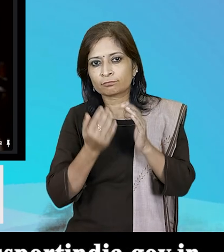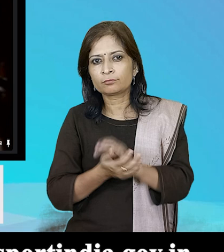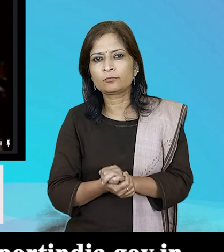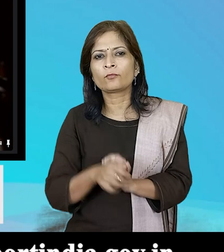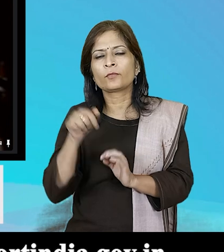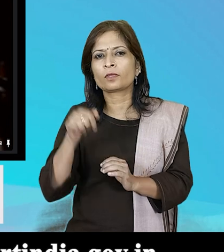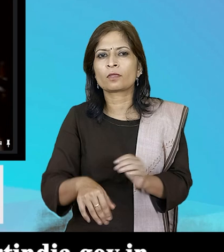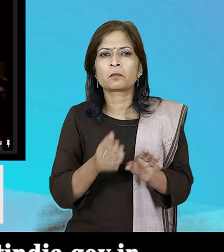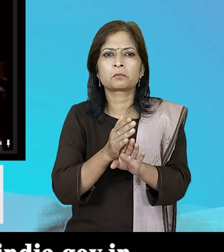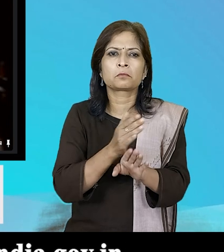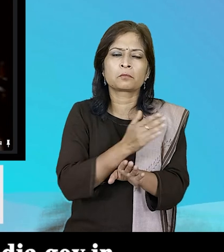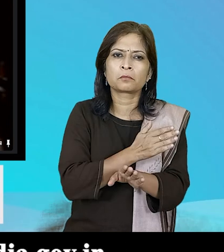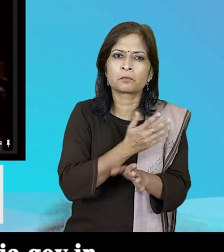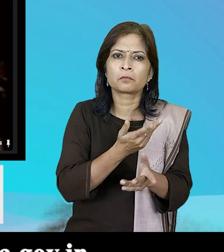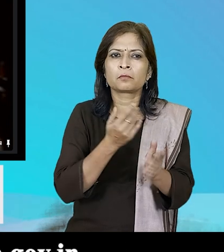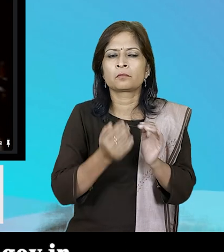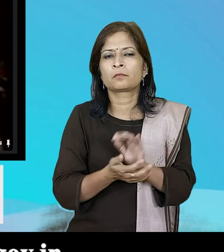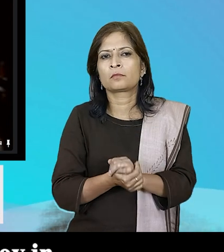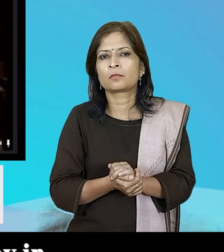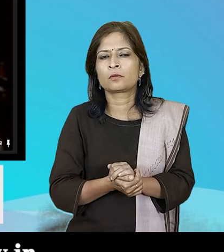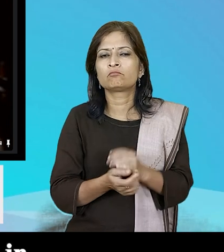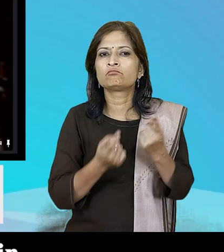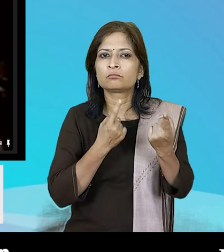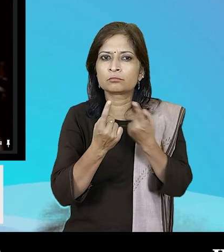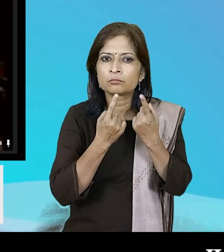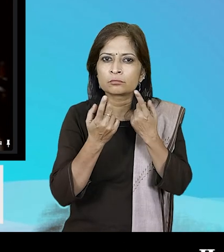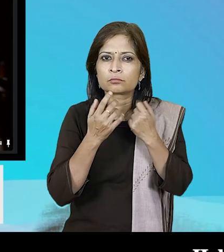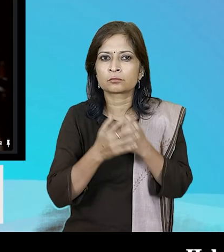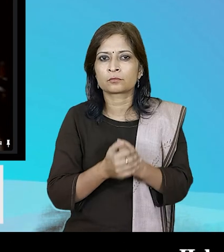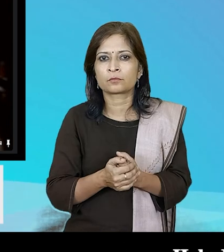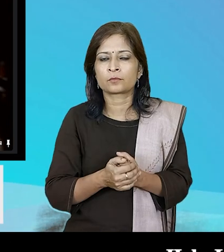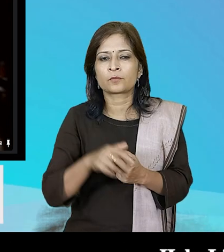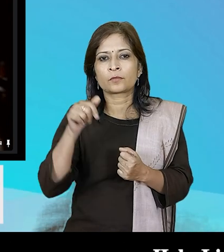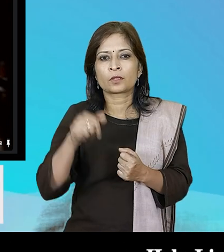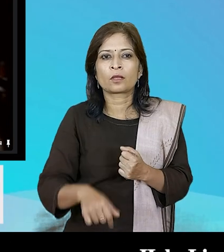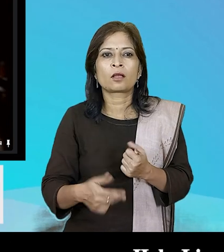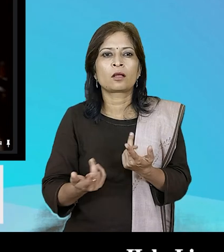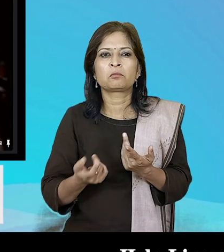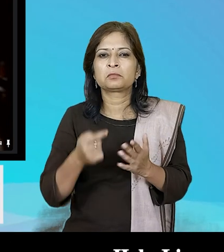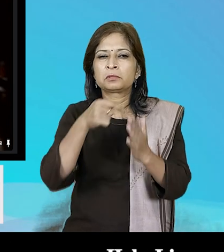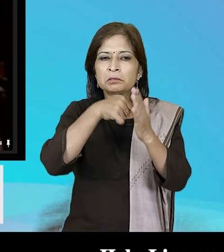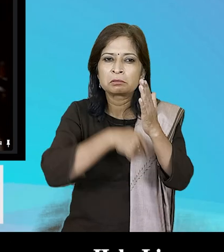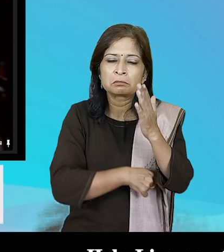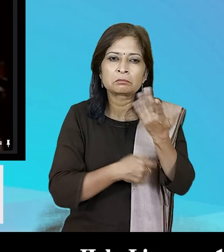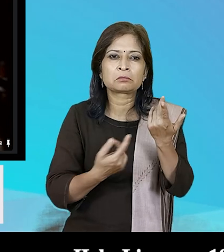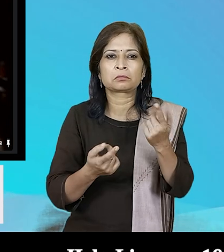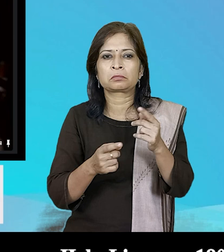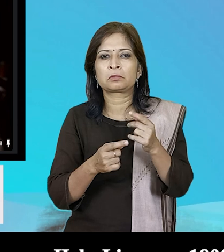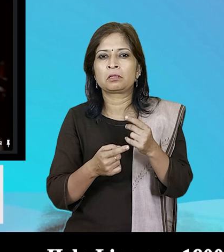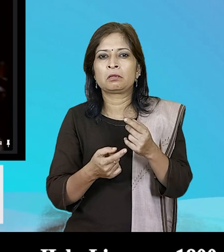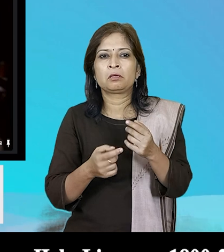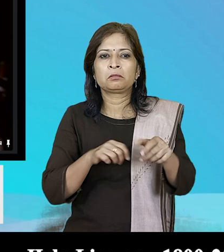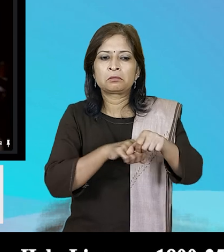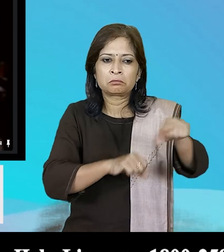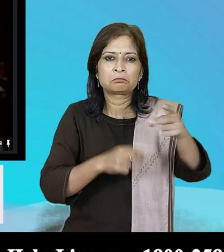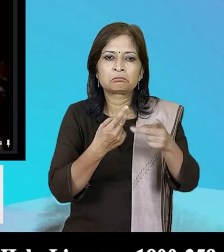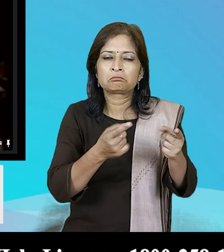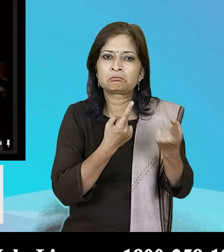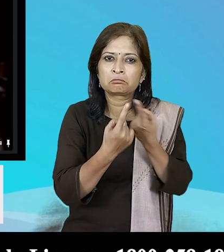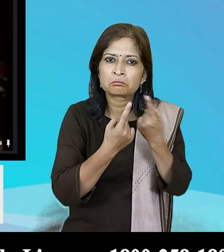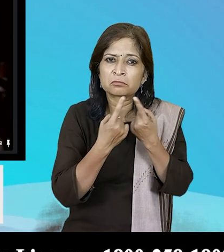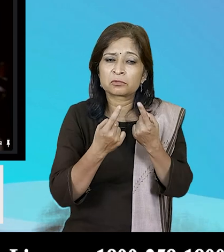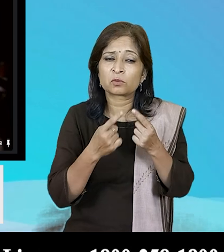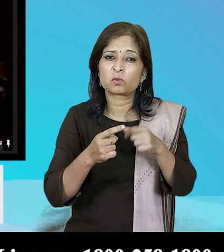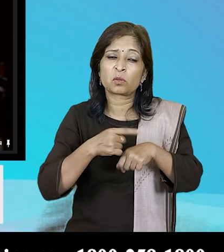much. Well, earlier we noticed that verification used to take a lot of time. It was kind of time consuming. So, has